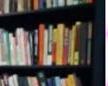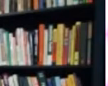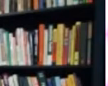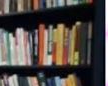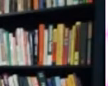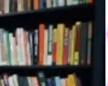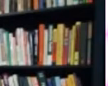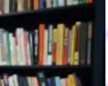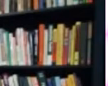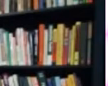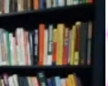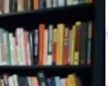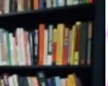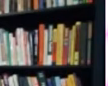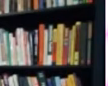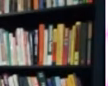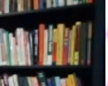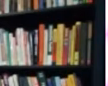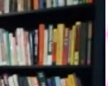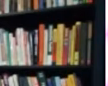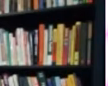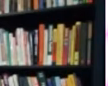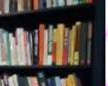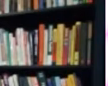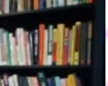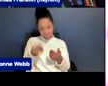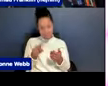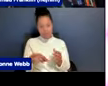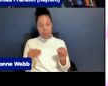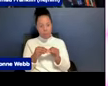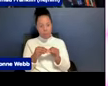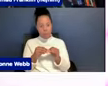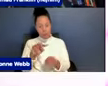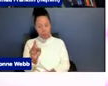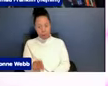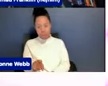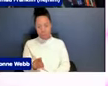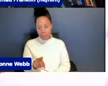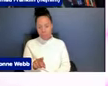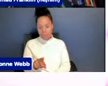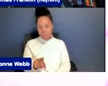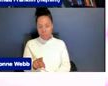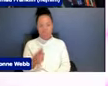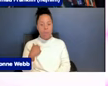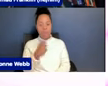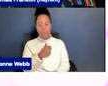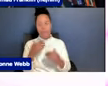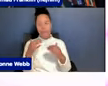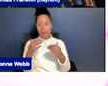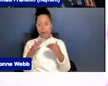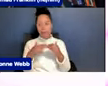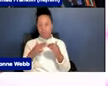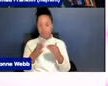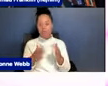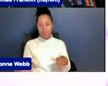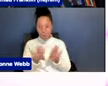talk, they're welcome to, because there are more questions here, but that we just at least close and provide the space for